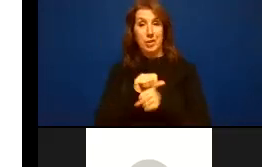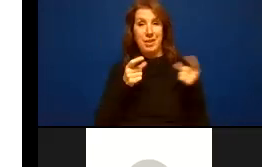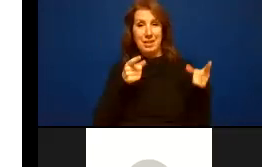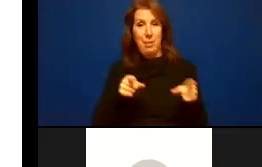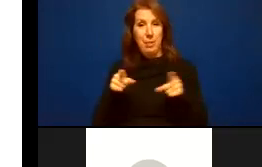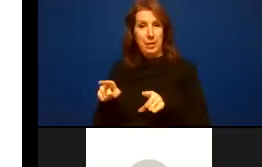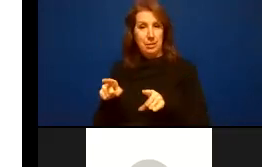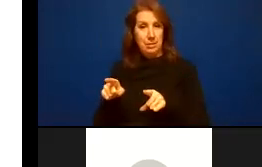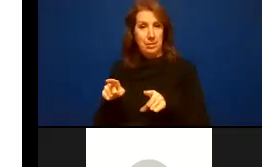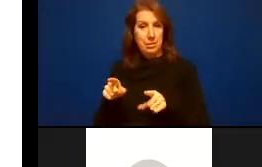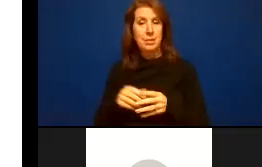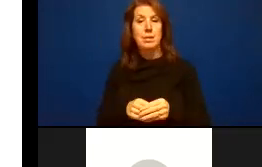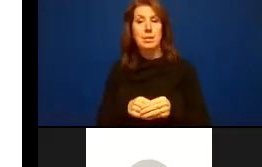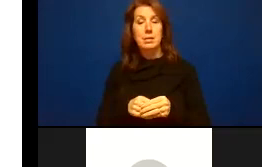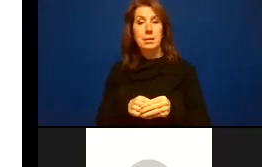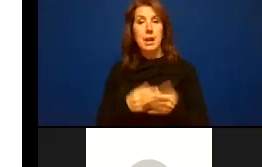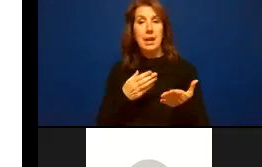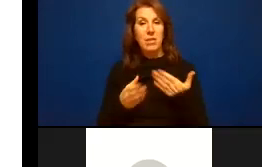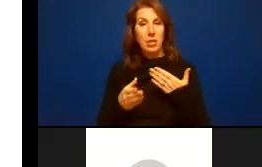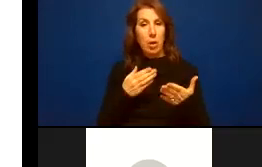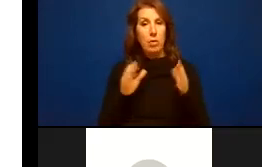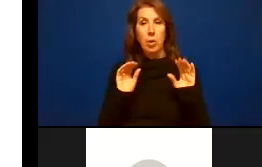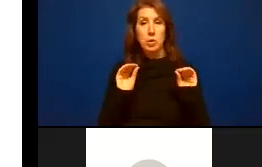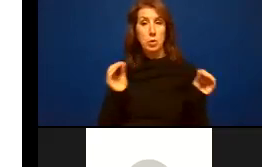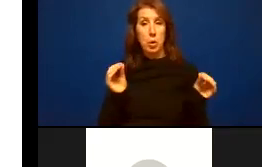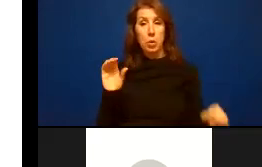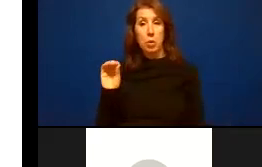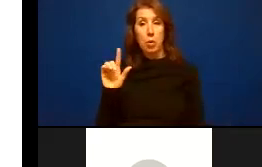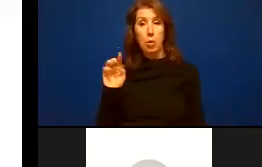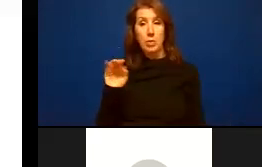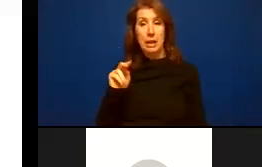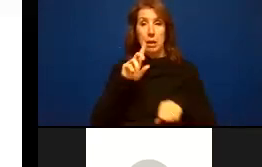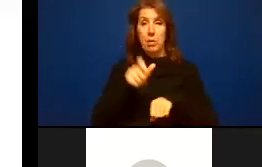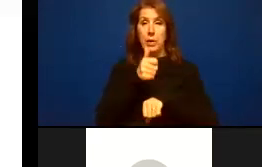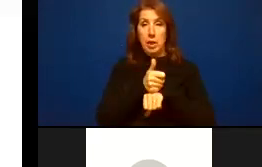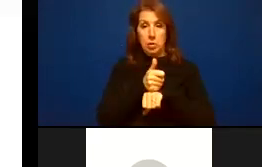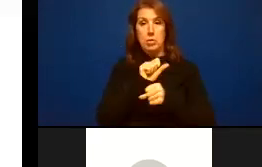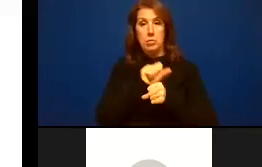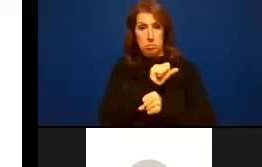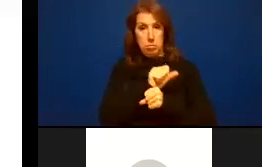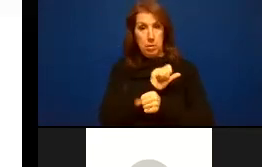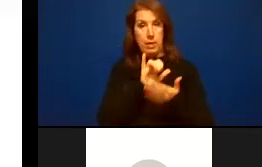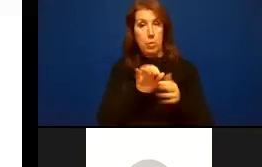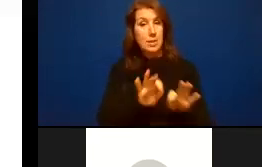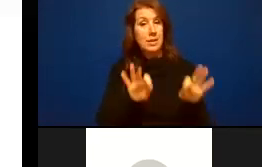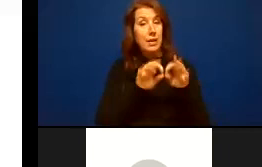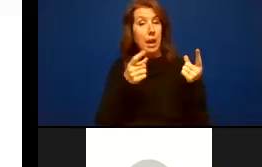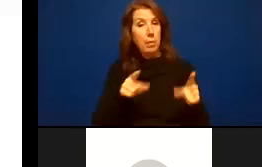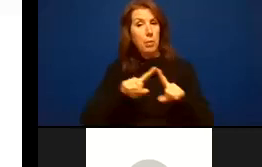where there weren't particularly Olmstead implementation efforts that were significant, that were happening,